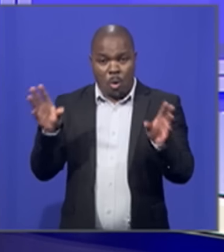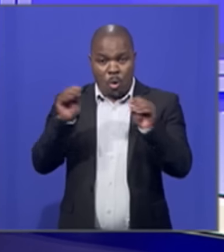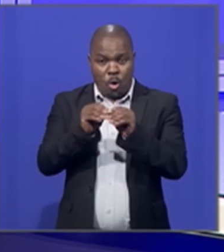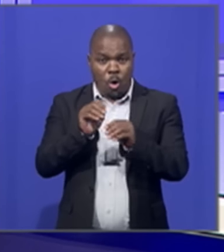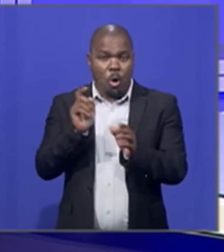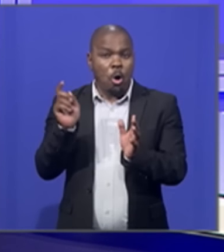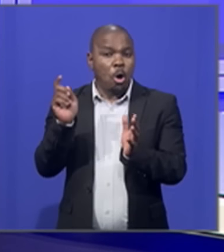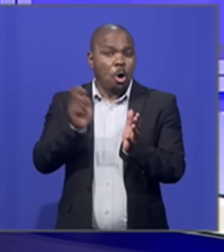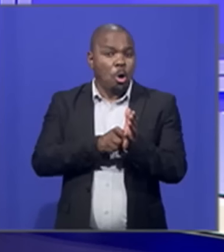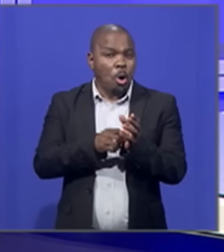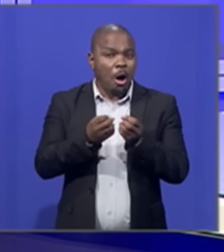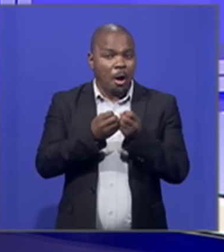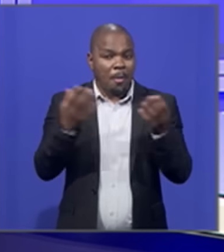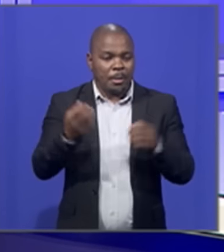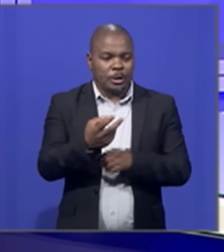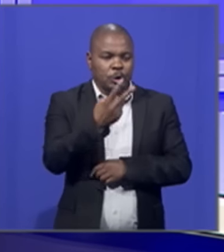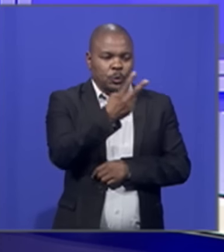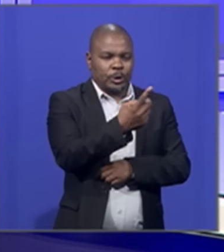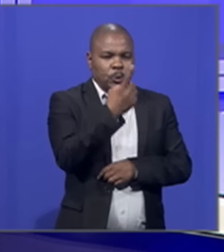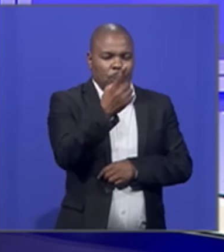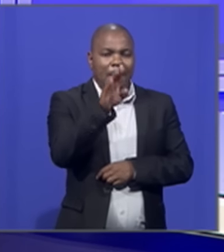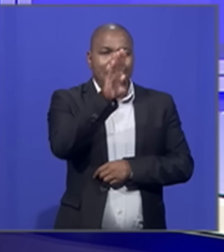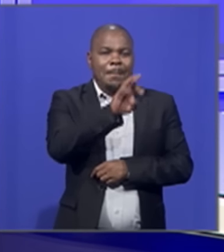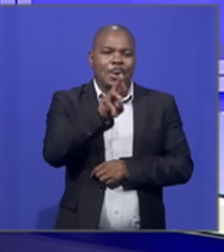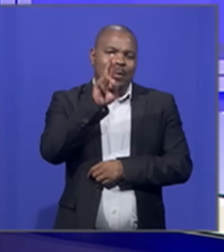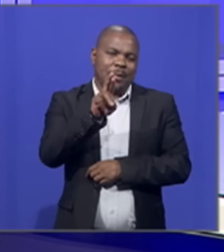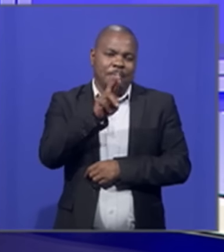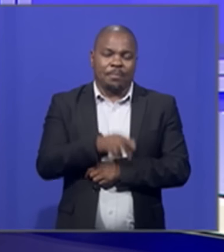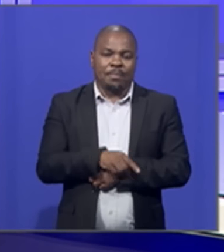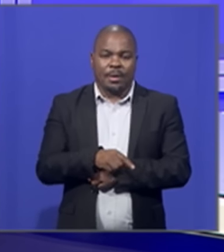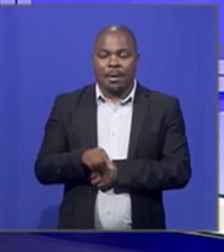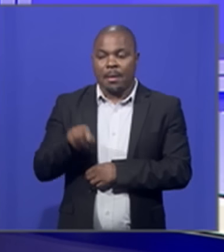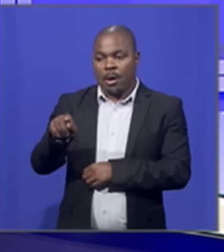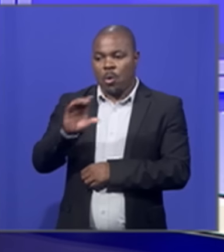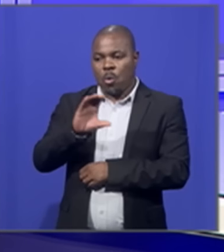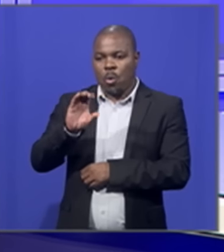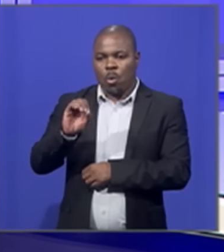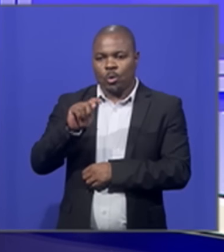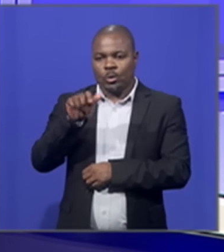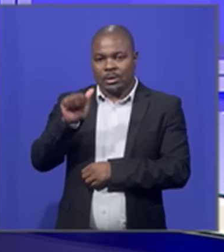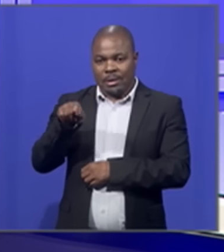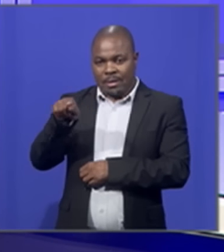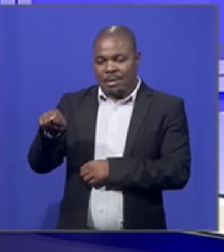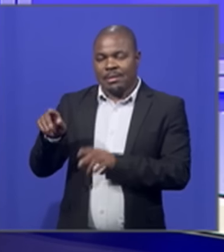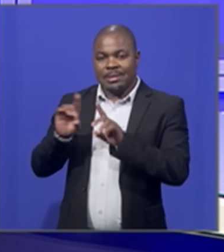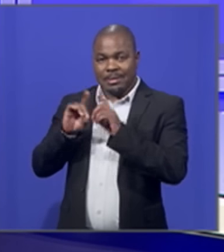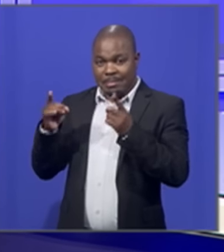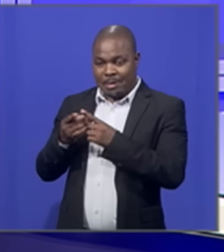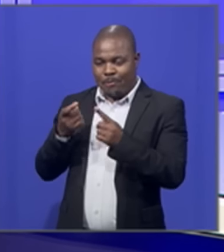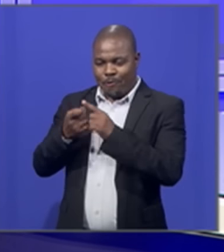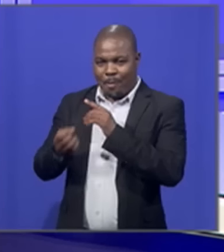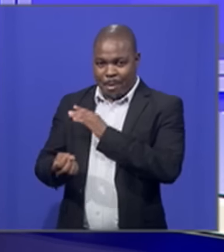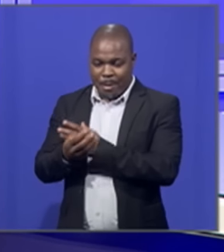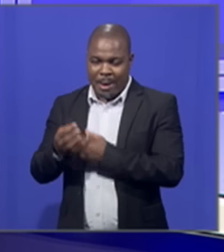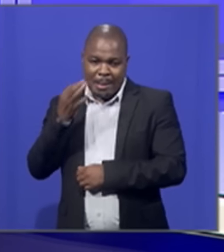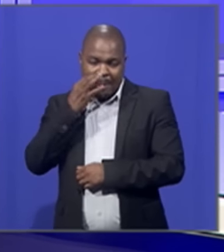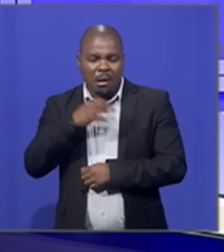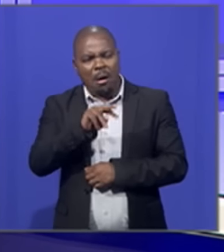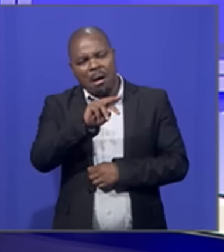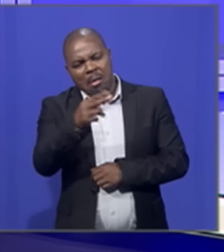diranta tše dibilione tše 21. Le ge go le bjalo kgoro ya pušo tirišano le merero ya magoši ka Mpumalanga e re šoma